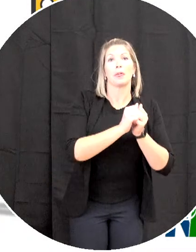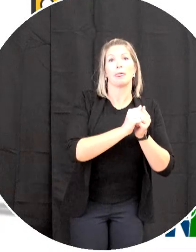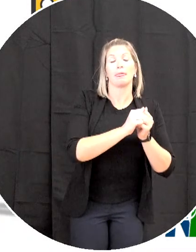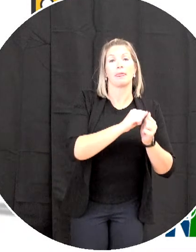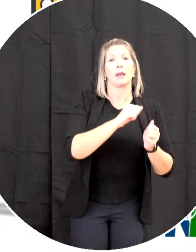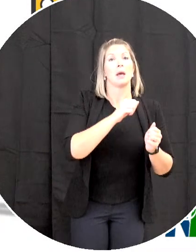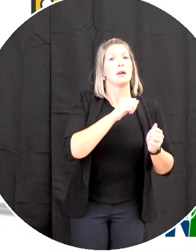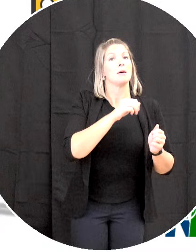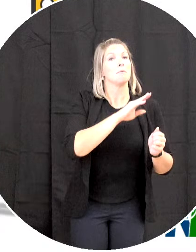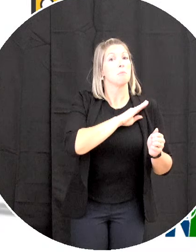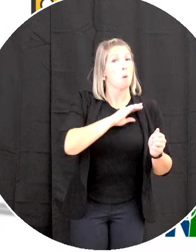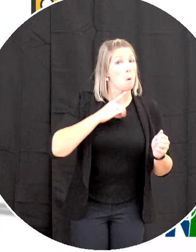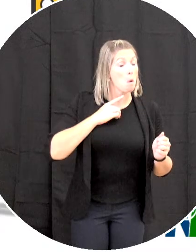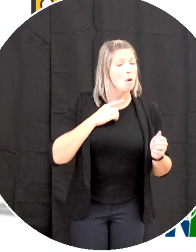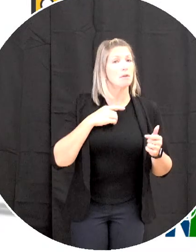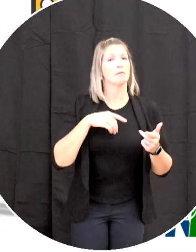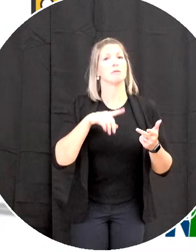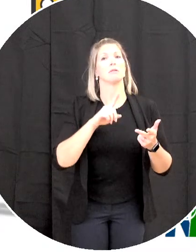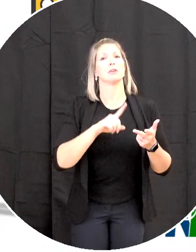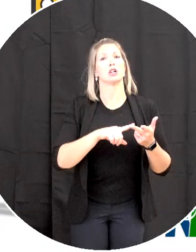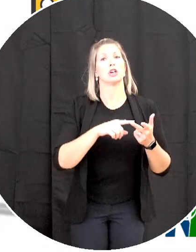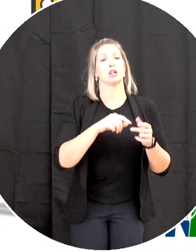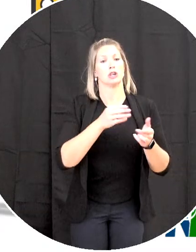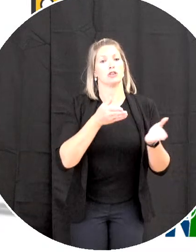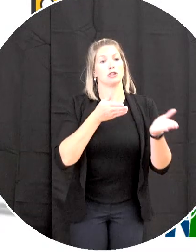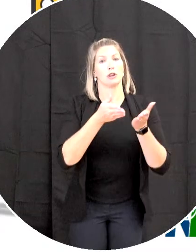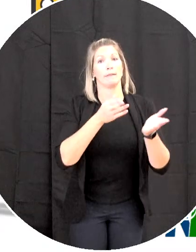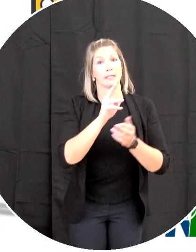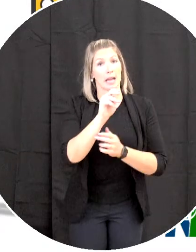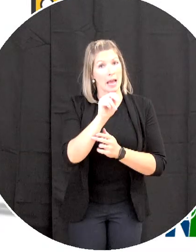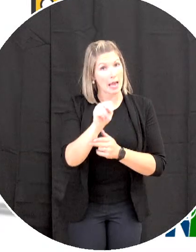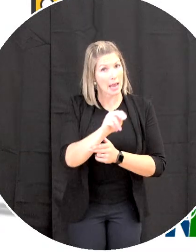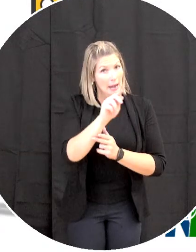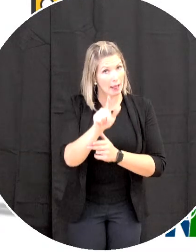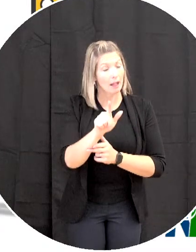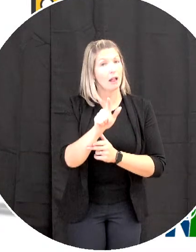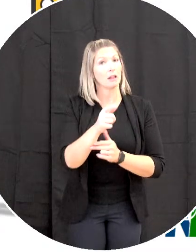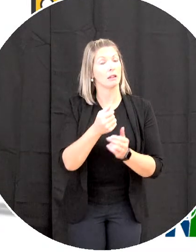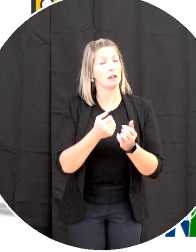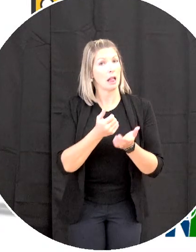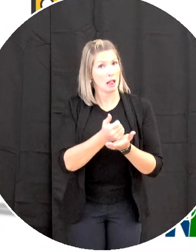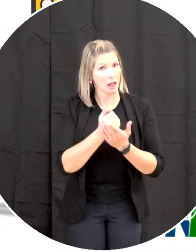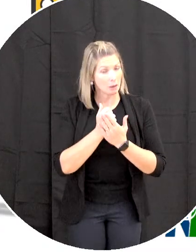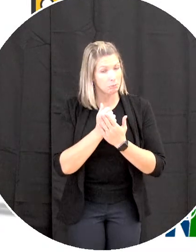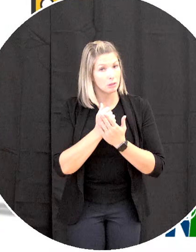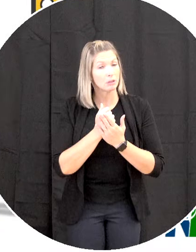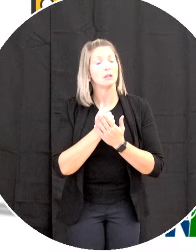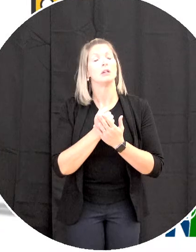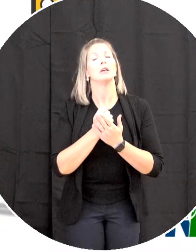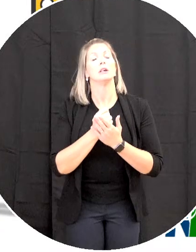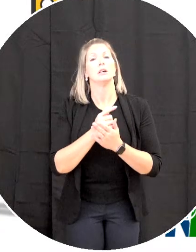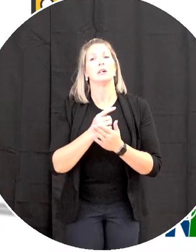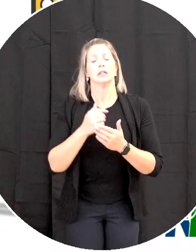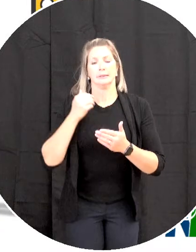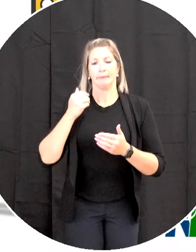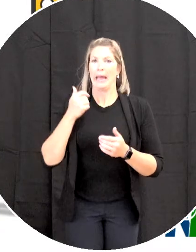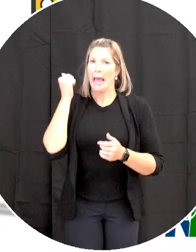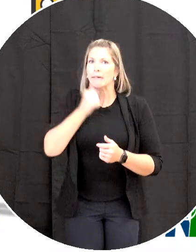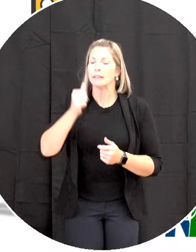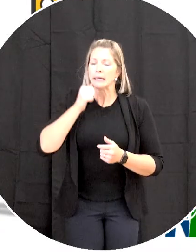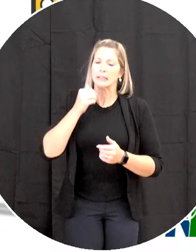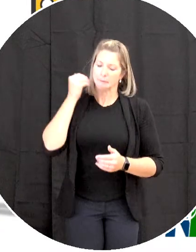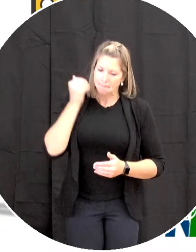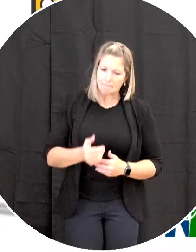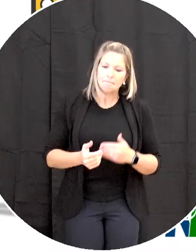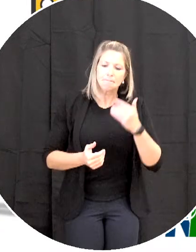bus drivers. Service NL is in support, and we are slowly but surely, methodically, getting